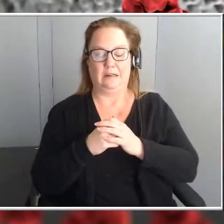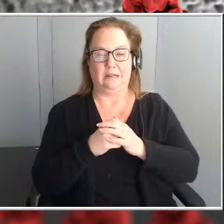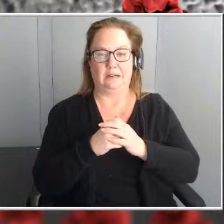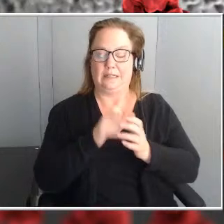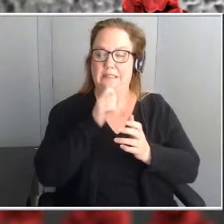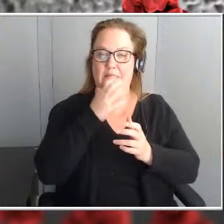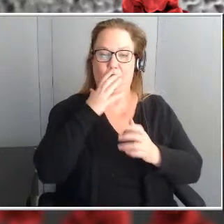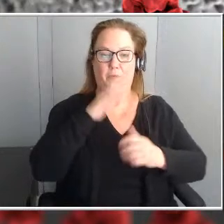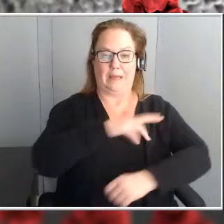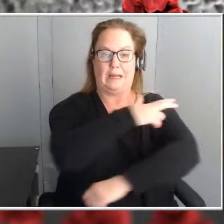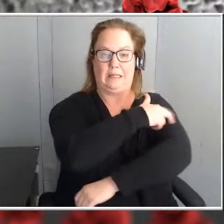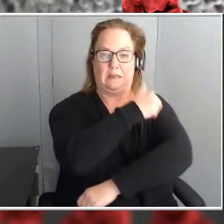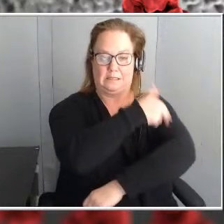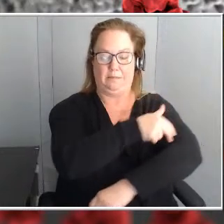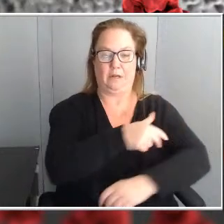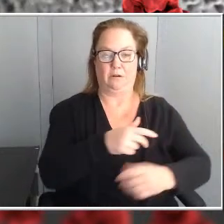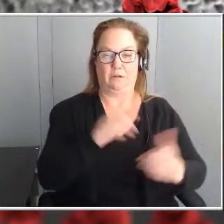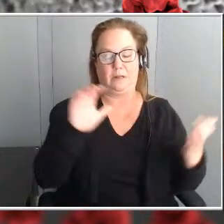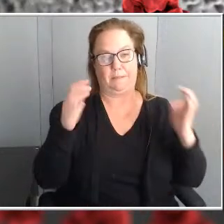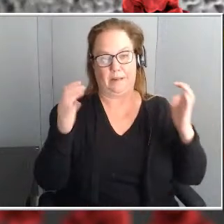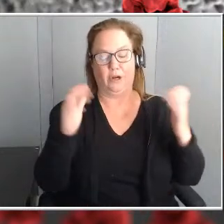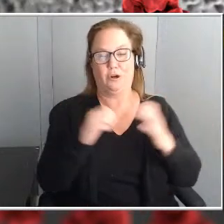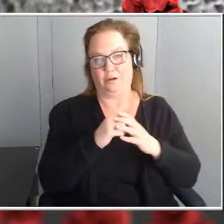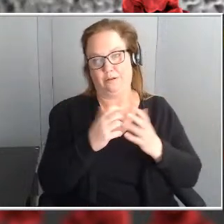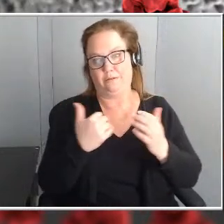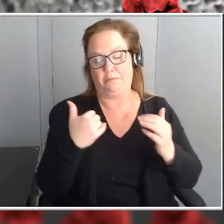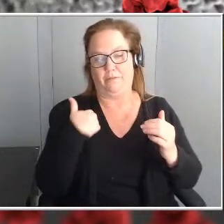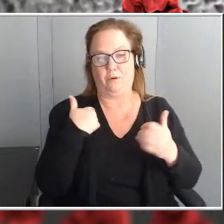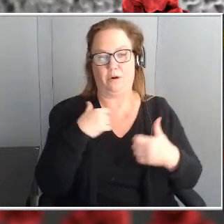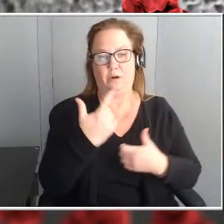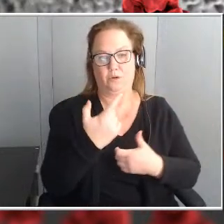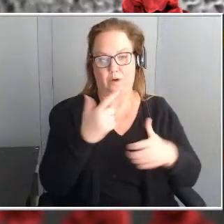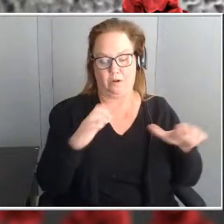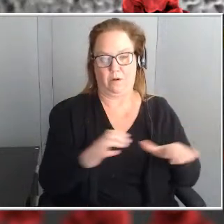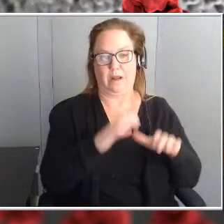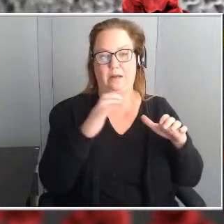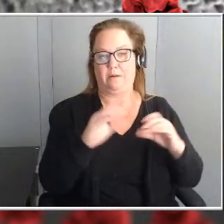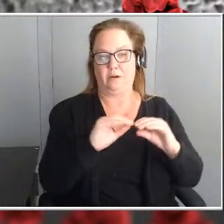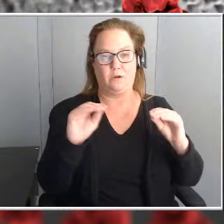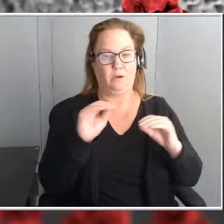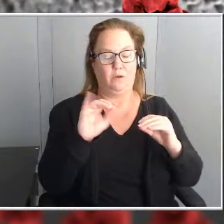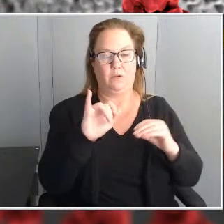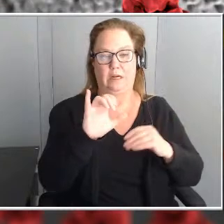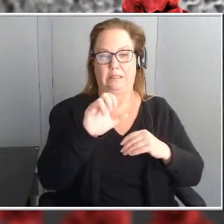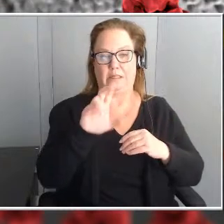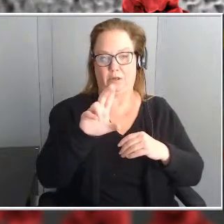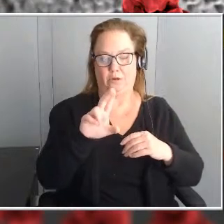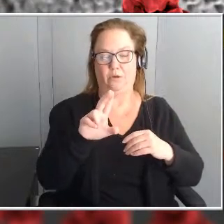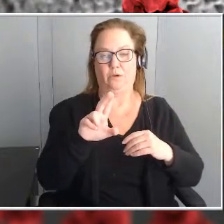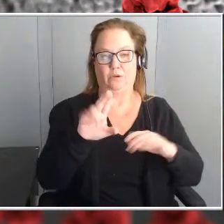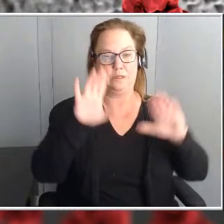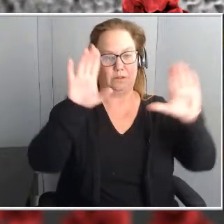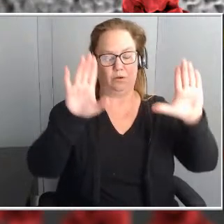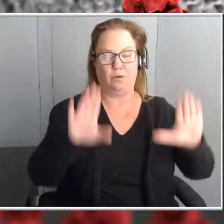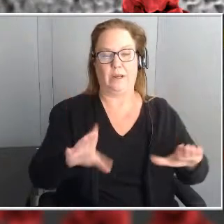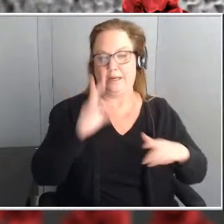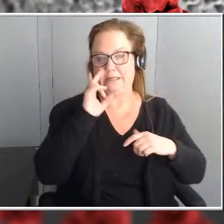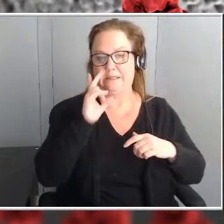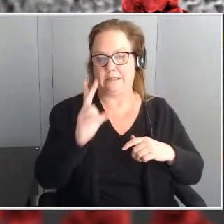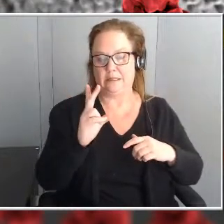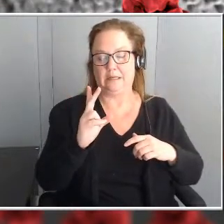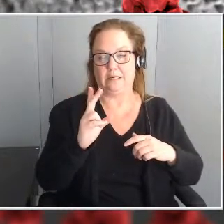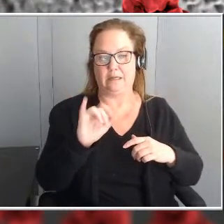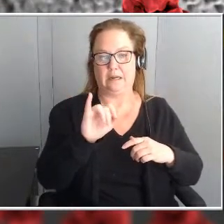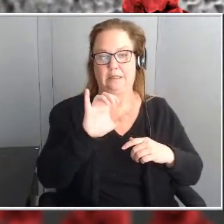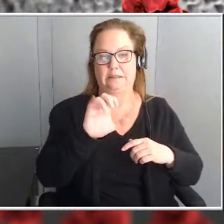in the hospital comparatively. So 21 active cases, but none of them in the ICU, which is a great thing to see. That, you know, the ICU